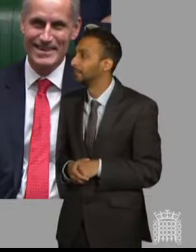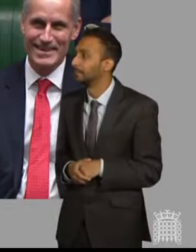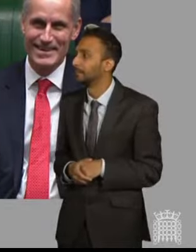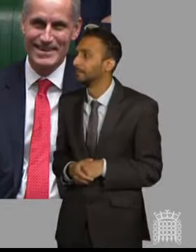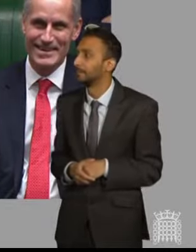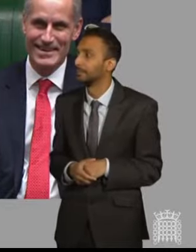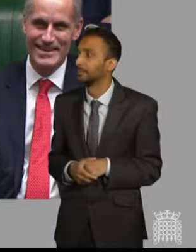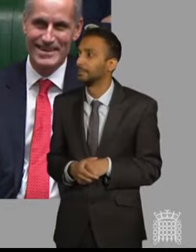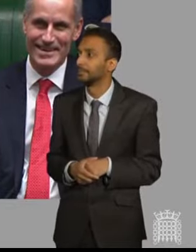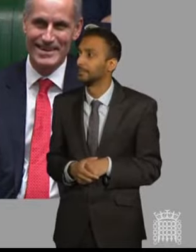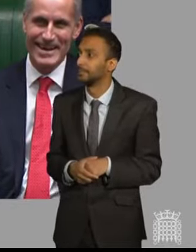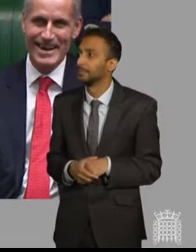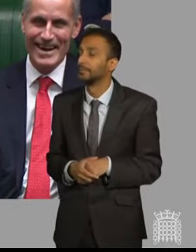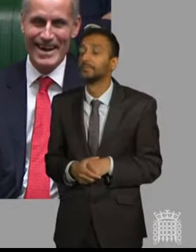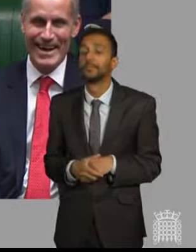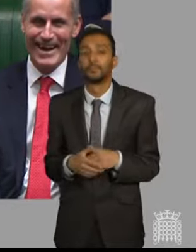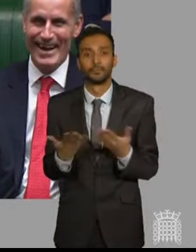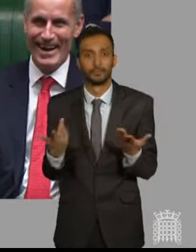for strategic inspiration.